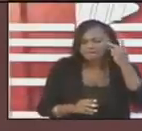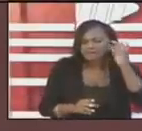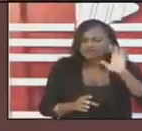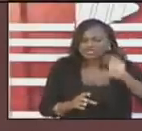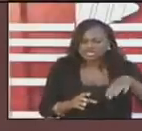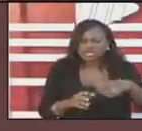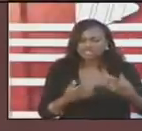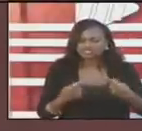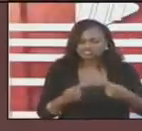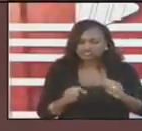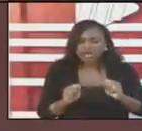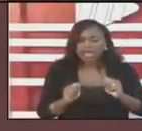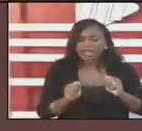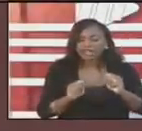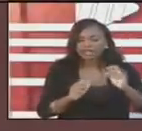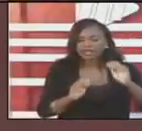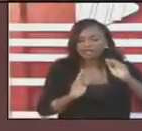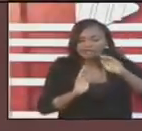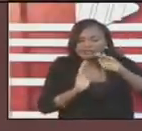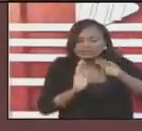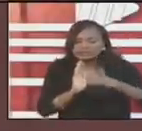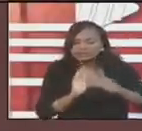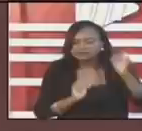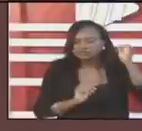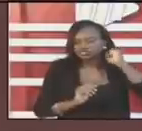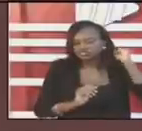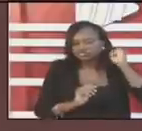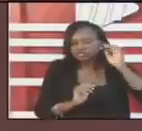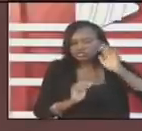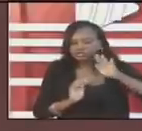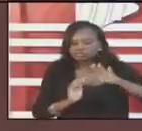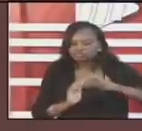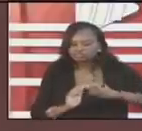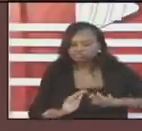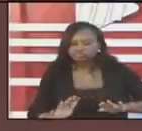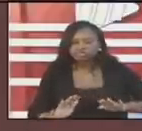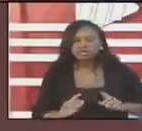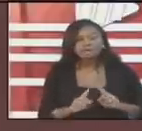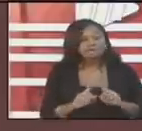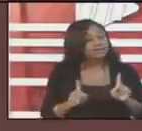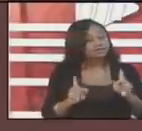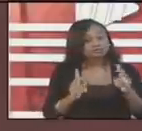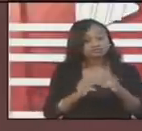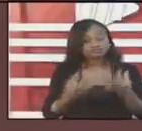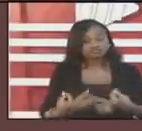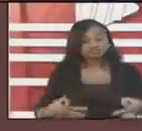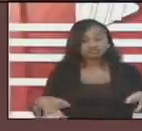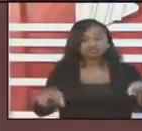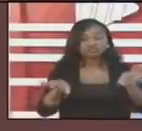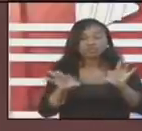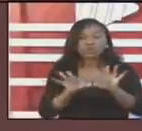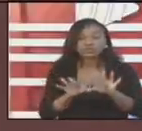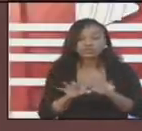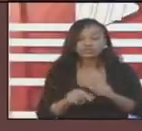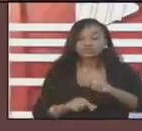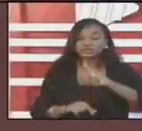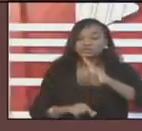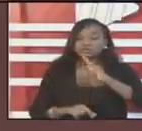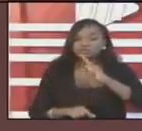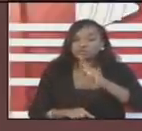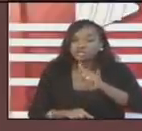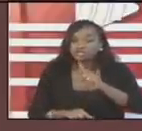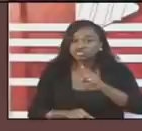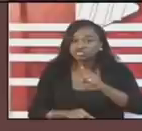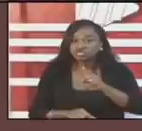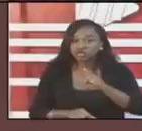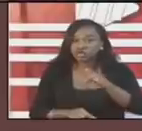alleviate their stress. But all in all, I think it is important to ensure that those